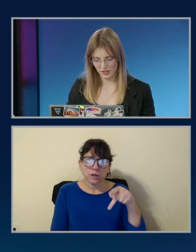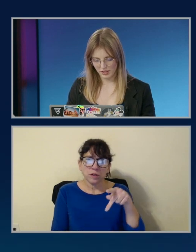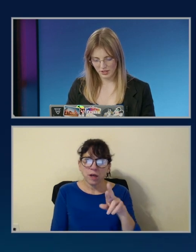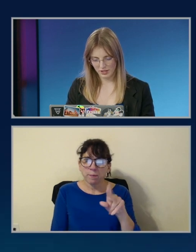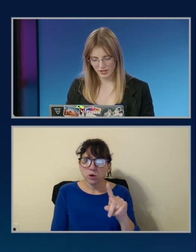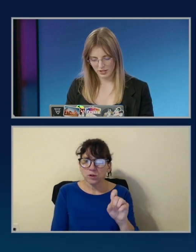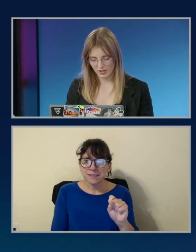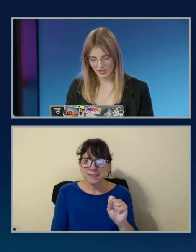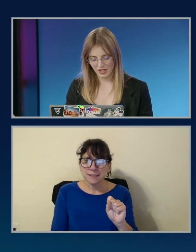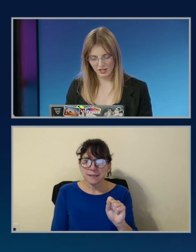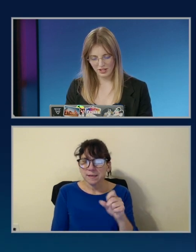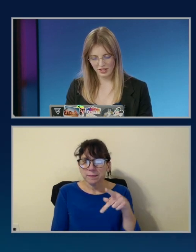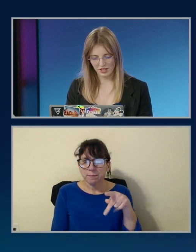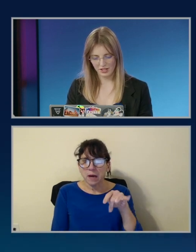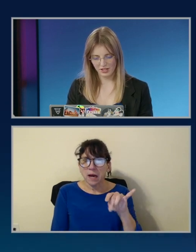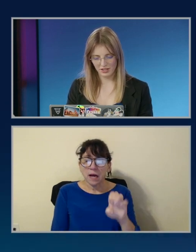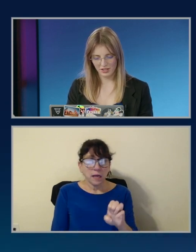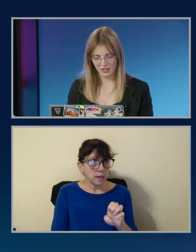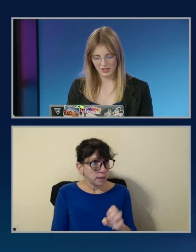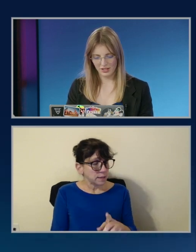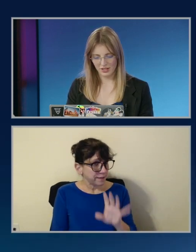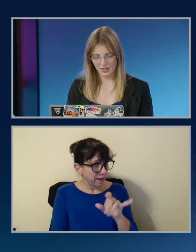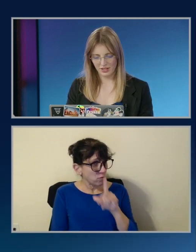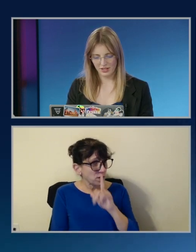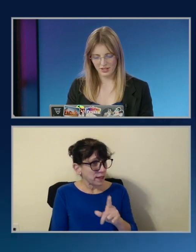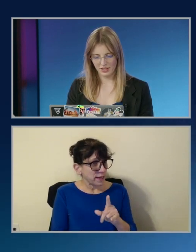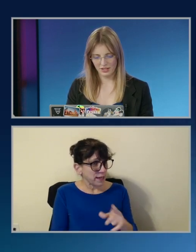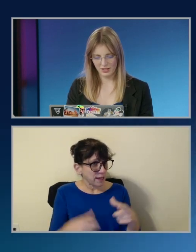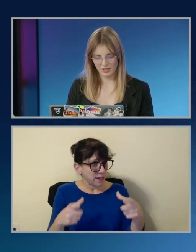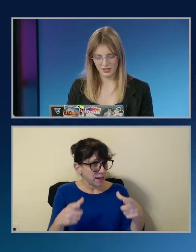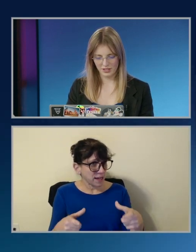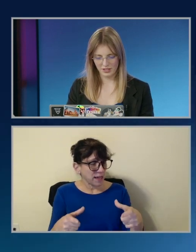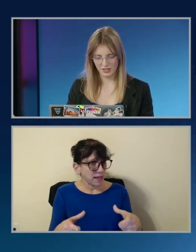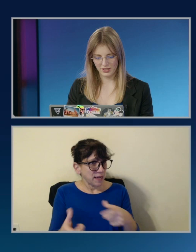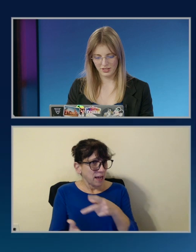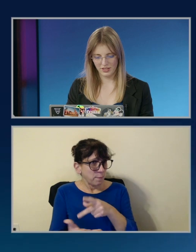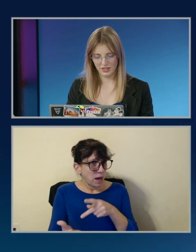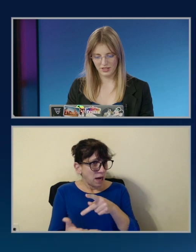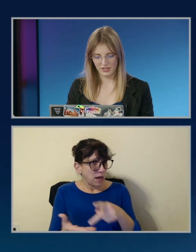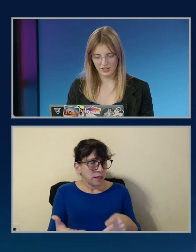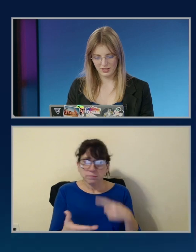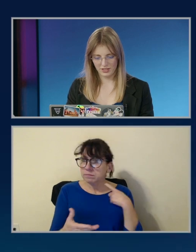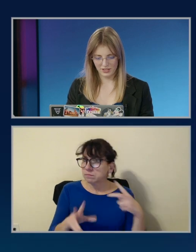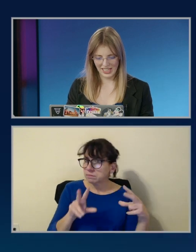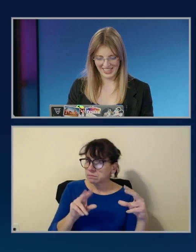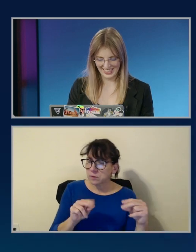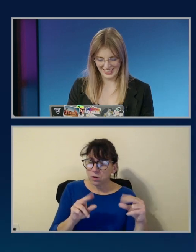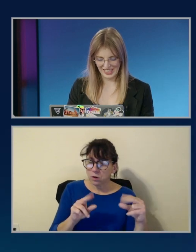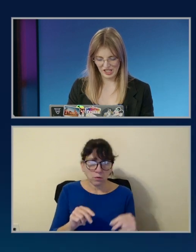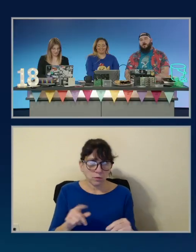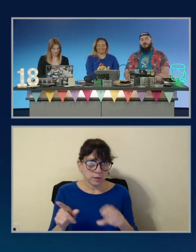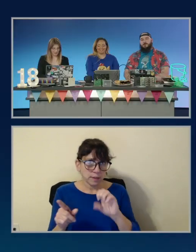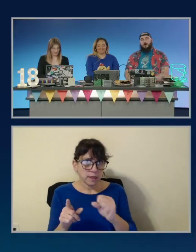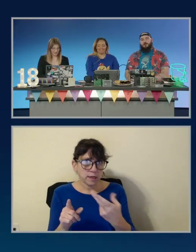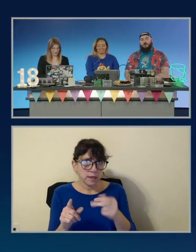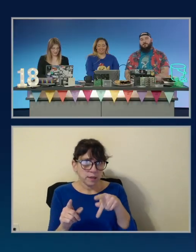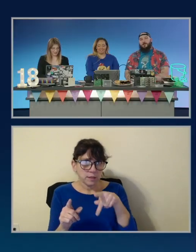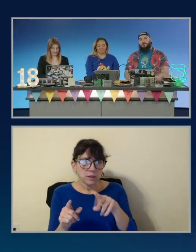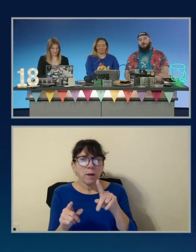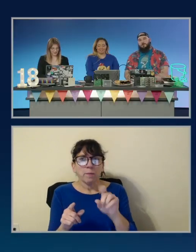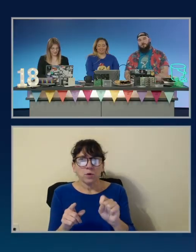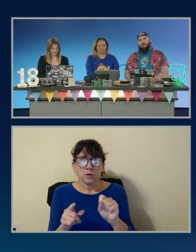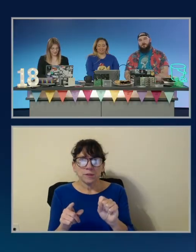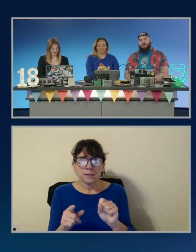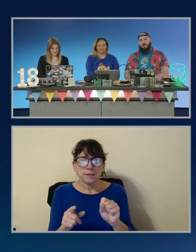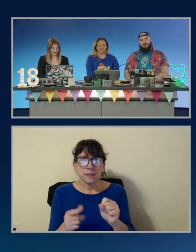of my favorites. Is shepherd's pie a pie? No. Okay. Chat, is shepherd's pie a pie? And is hot dog a